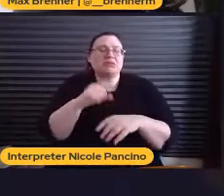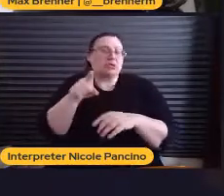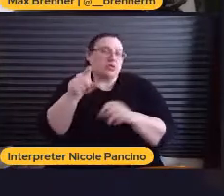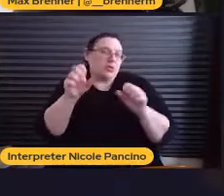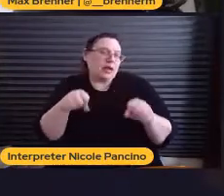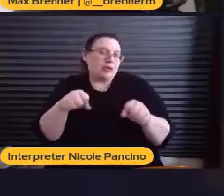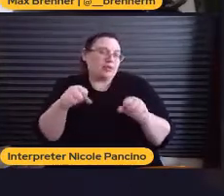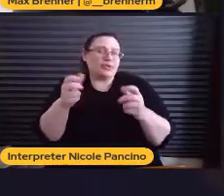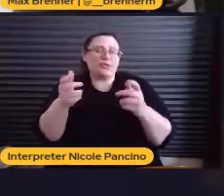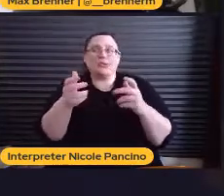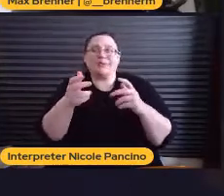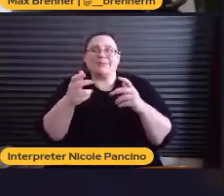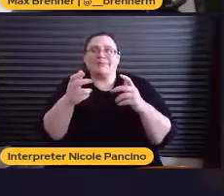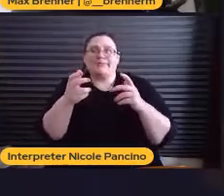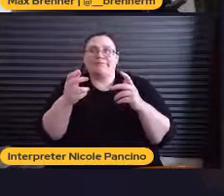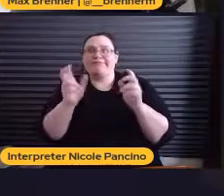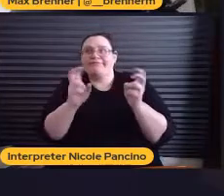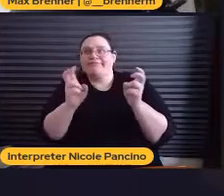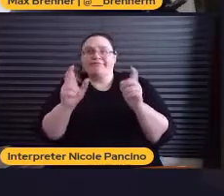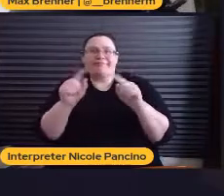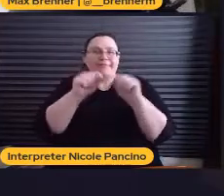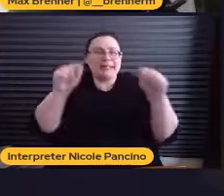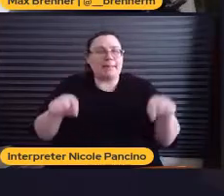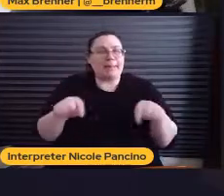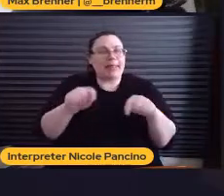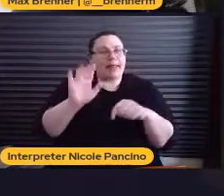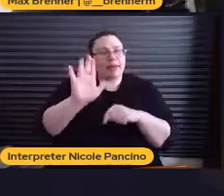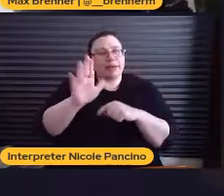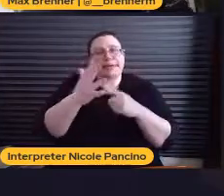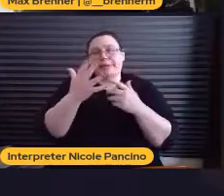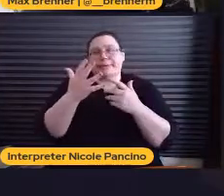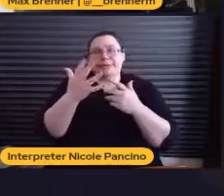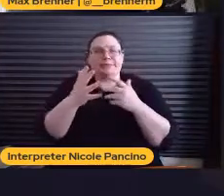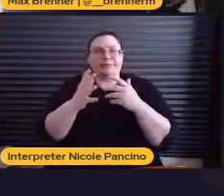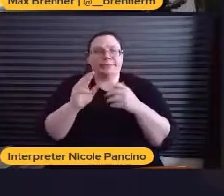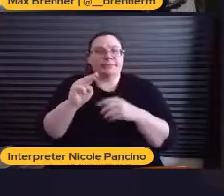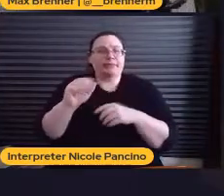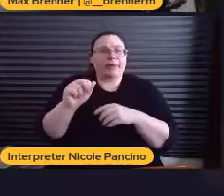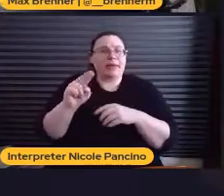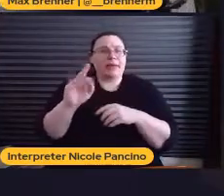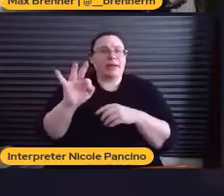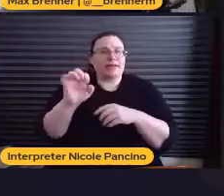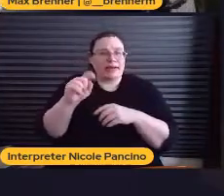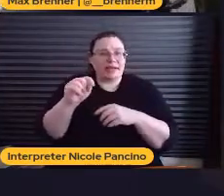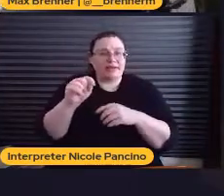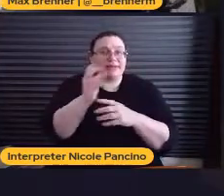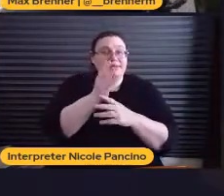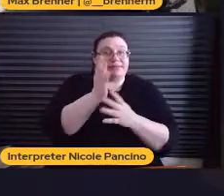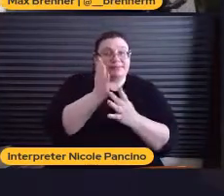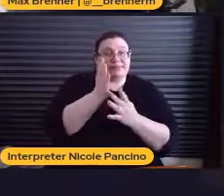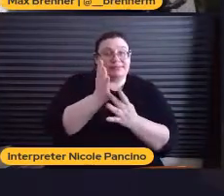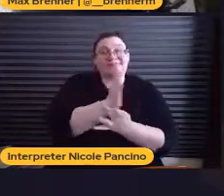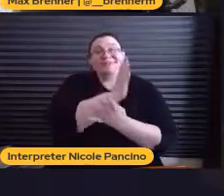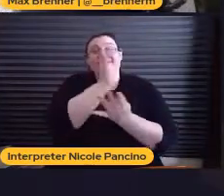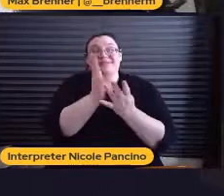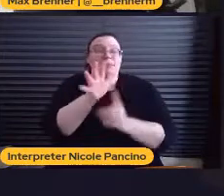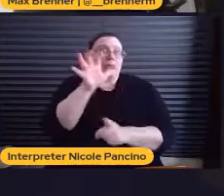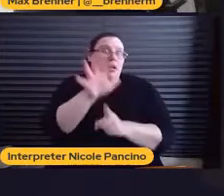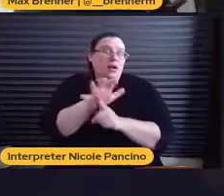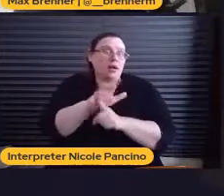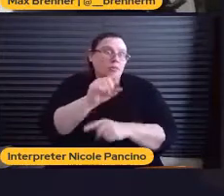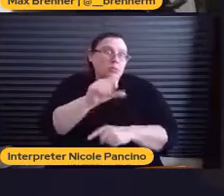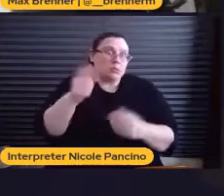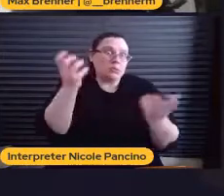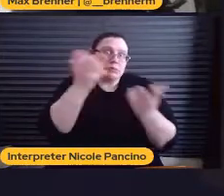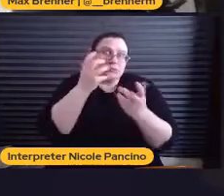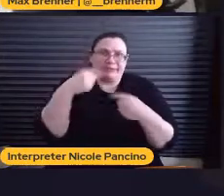to kind of template your manifests. Then one of the most popular tool around since a few